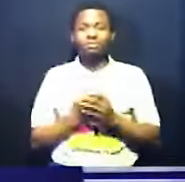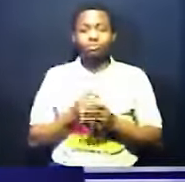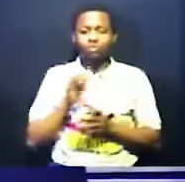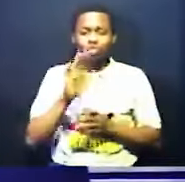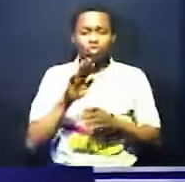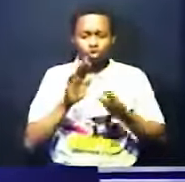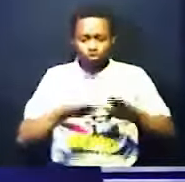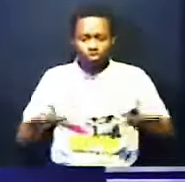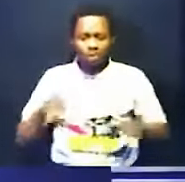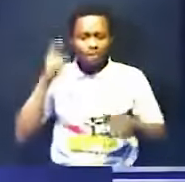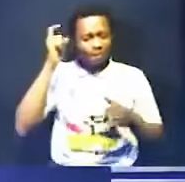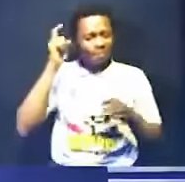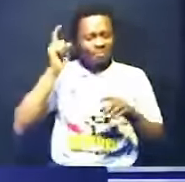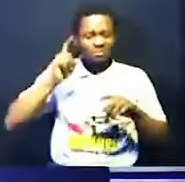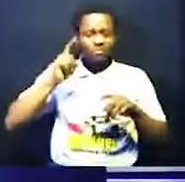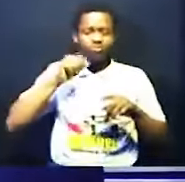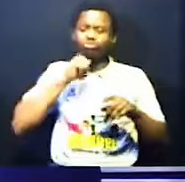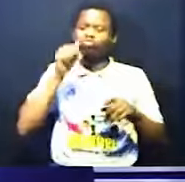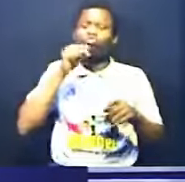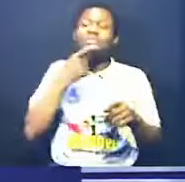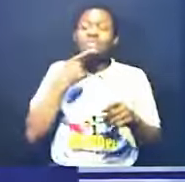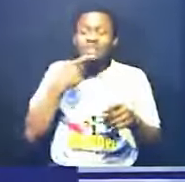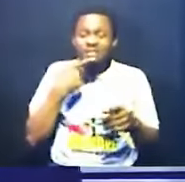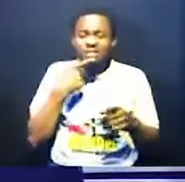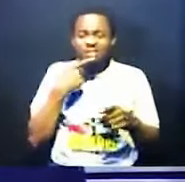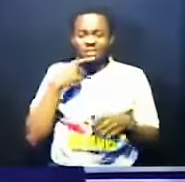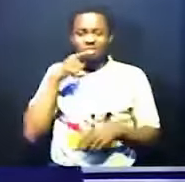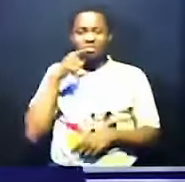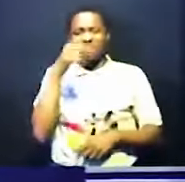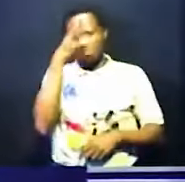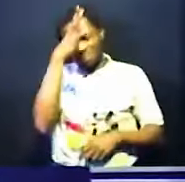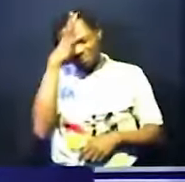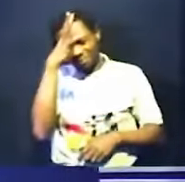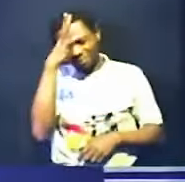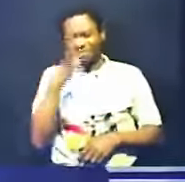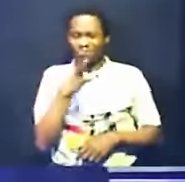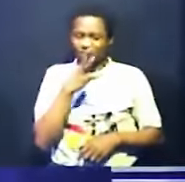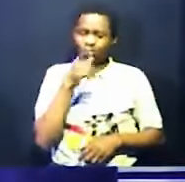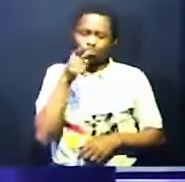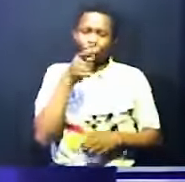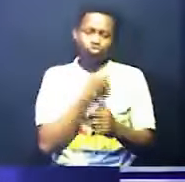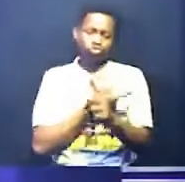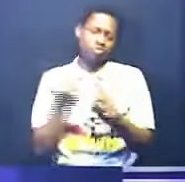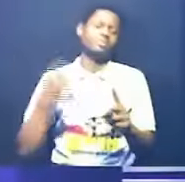not say, "Ma, you spoiled me."